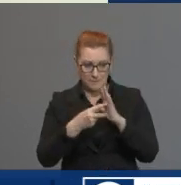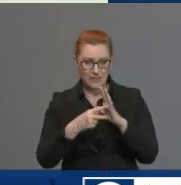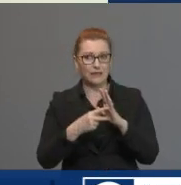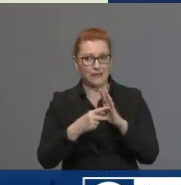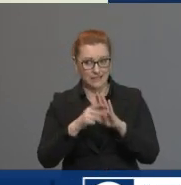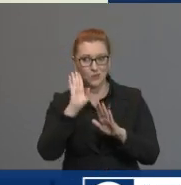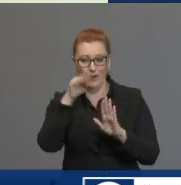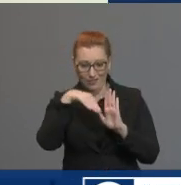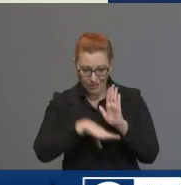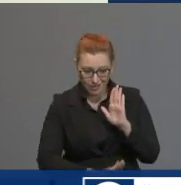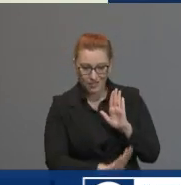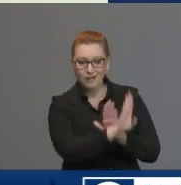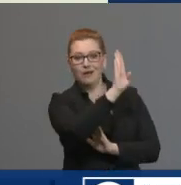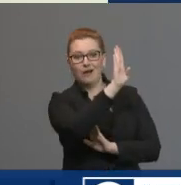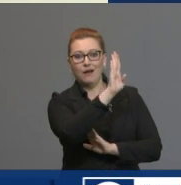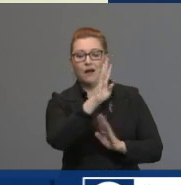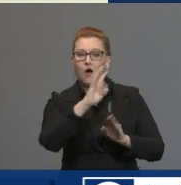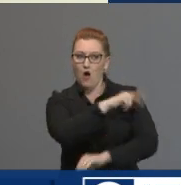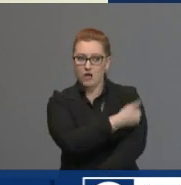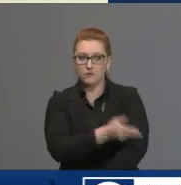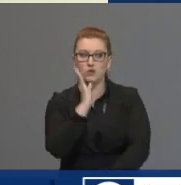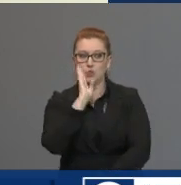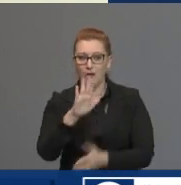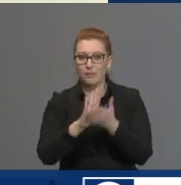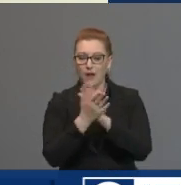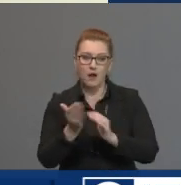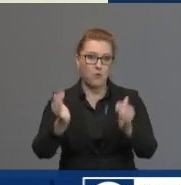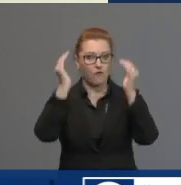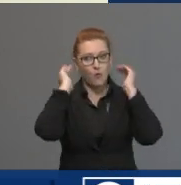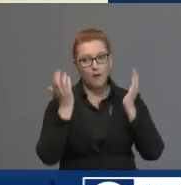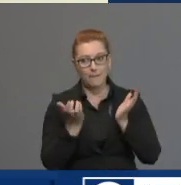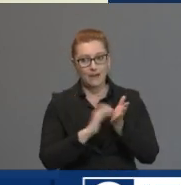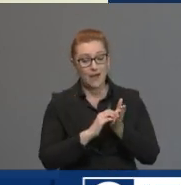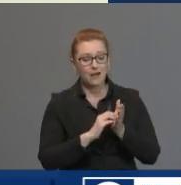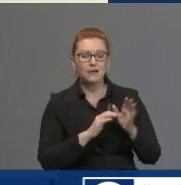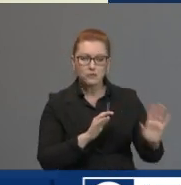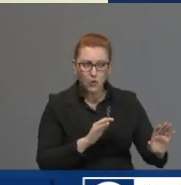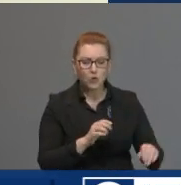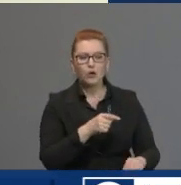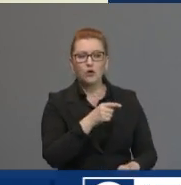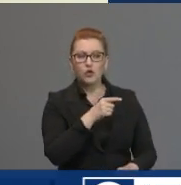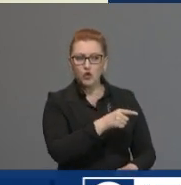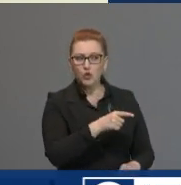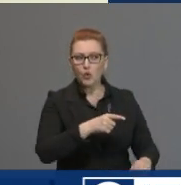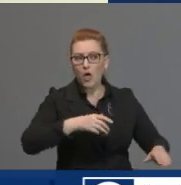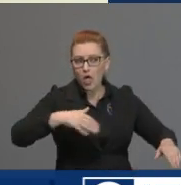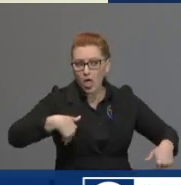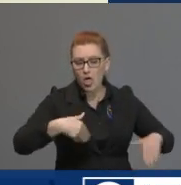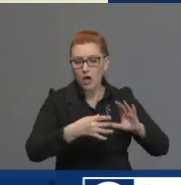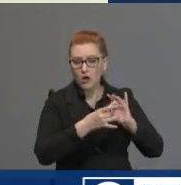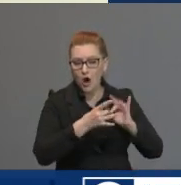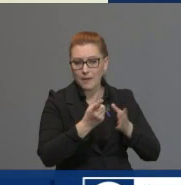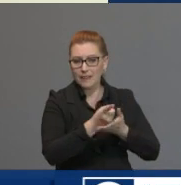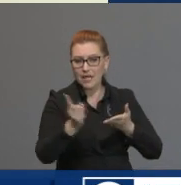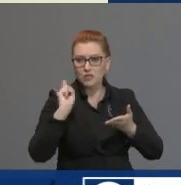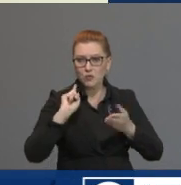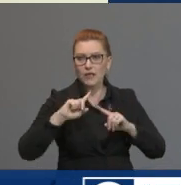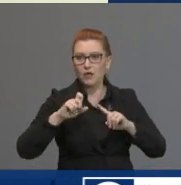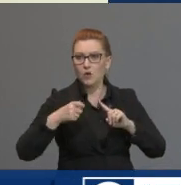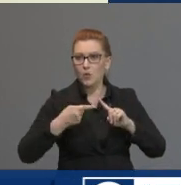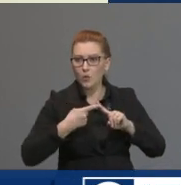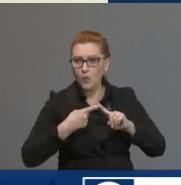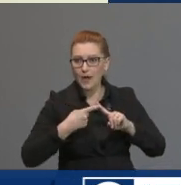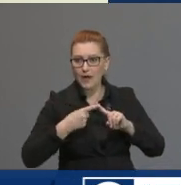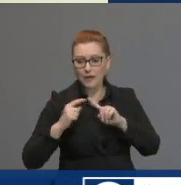we will overwhelm the hospitals. With all that in mind, you have not commented on what happened last week, Governor, when the team's